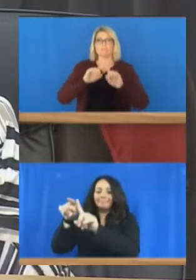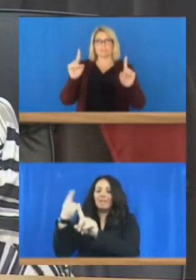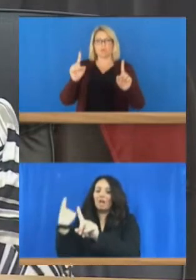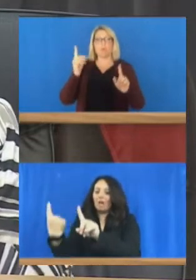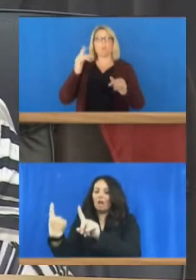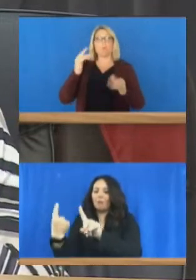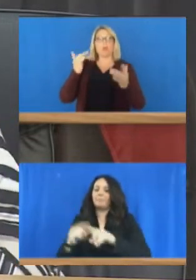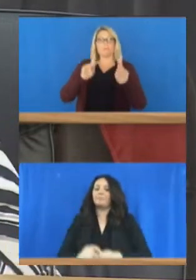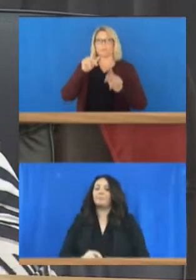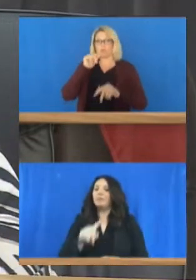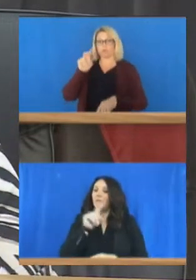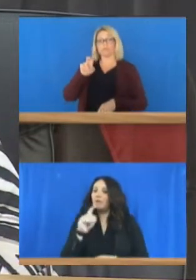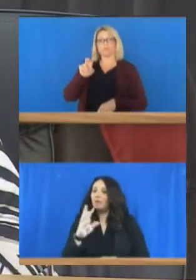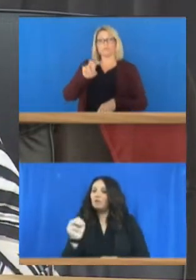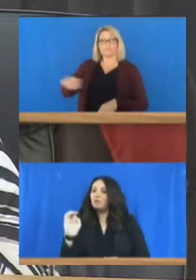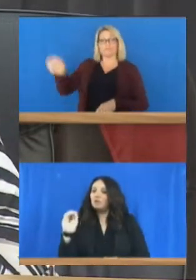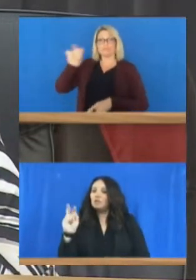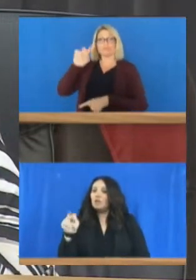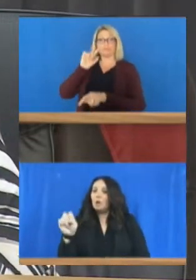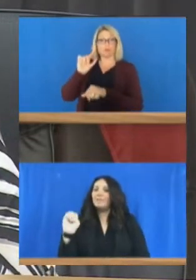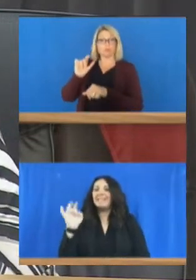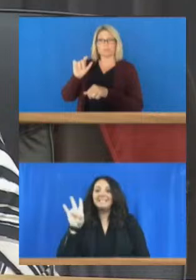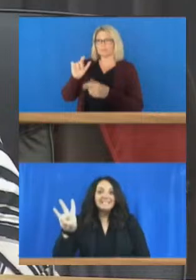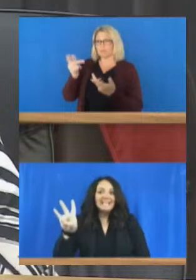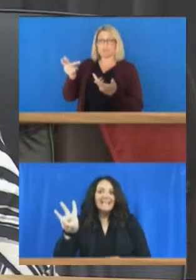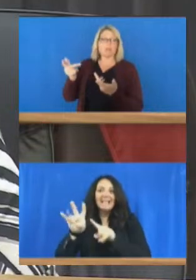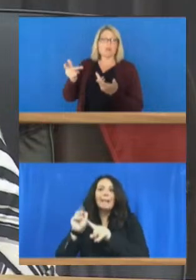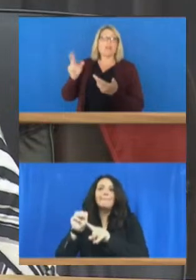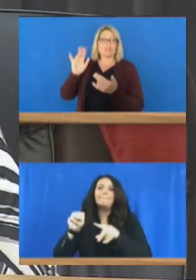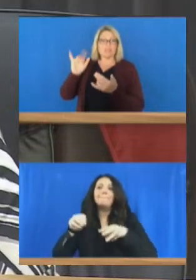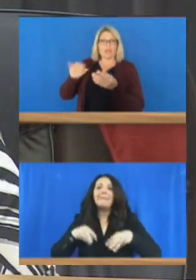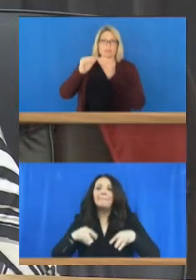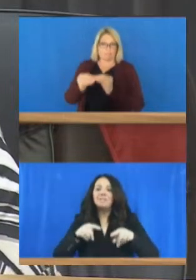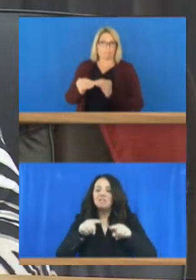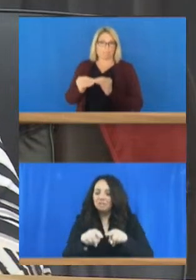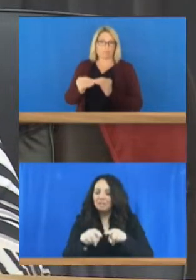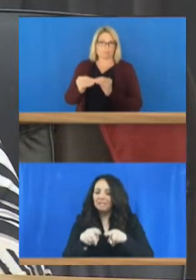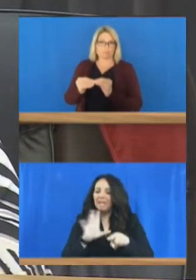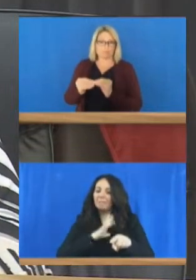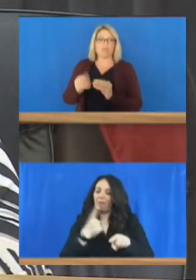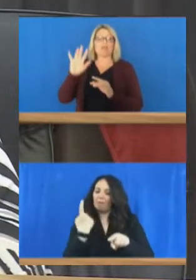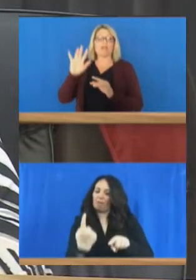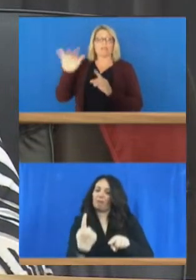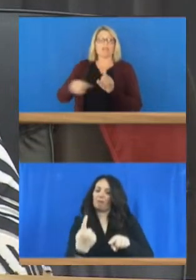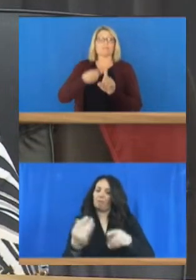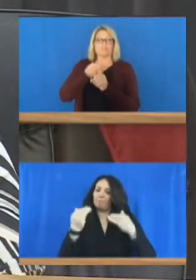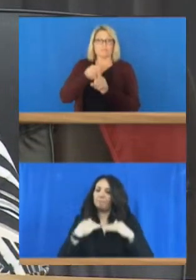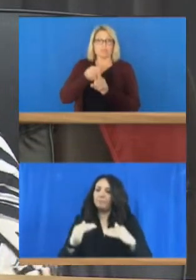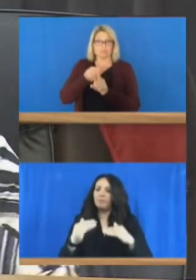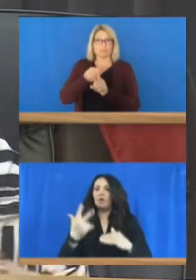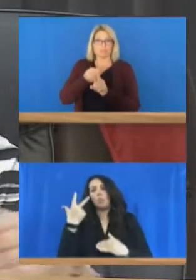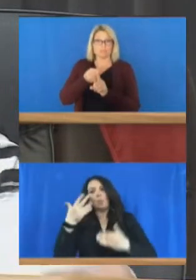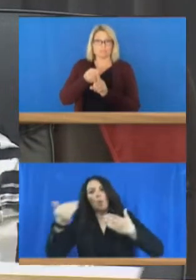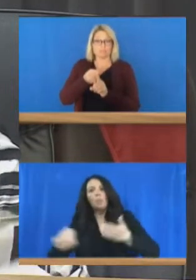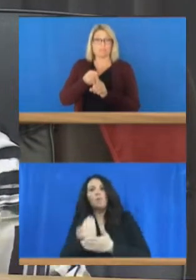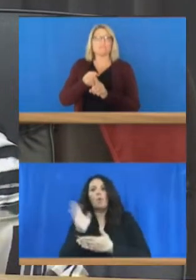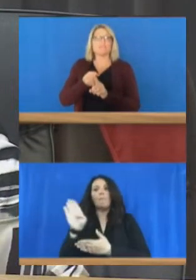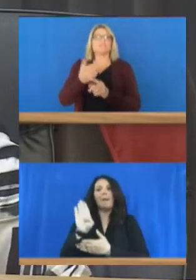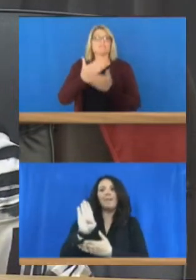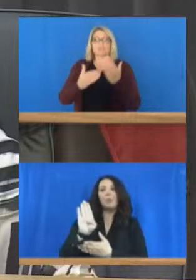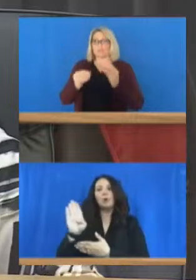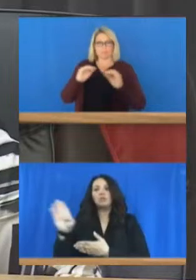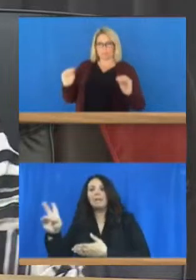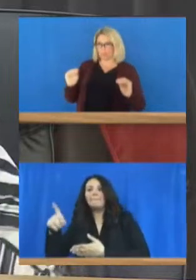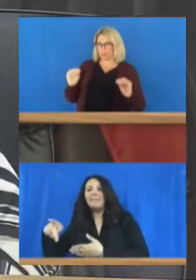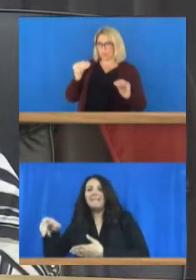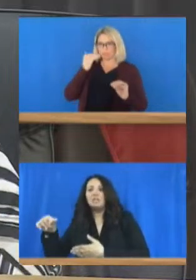that we address that, and so we are looking at how we can better reflect the real picture in New Brunswick on our dashboard. So that work